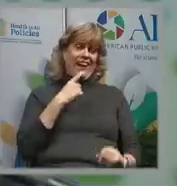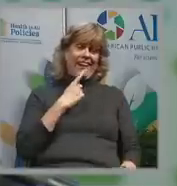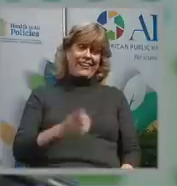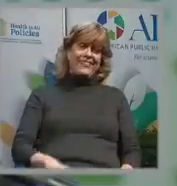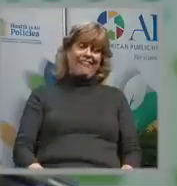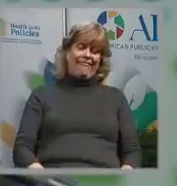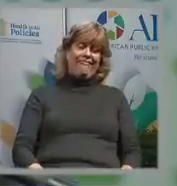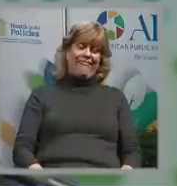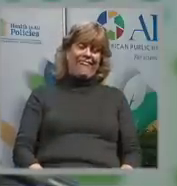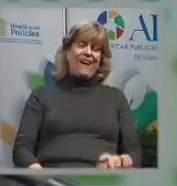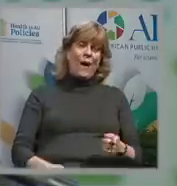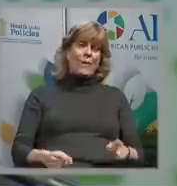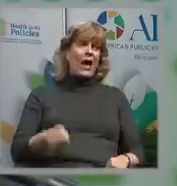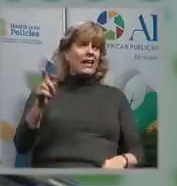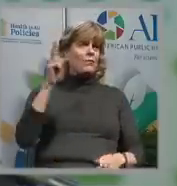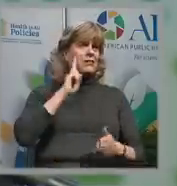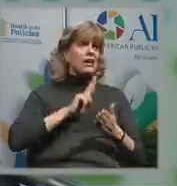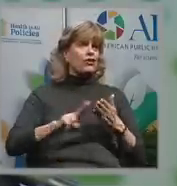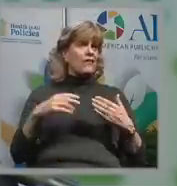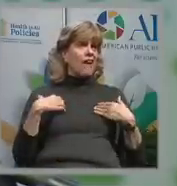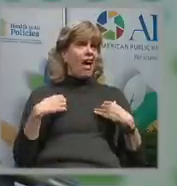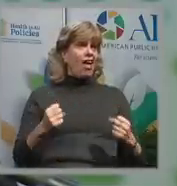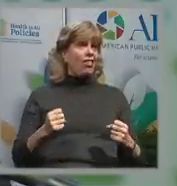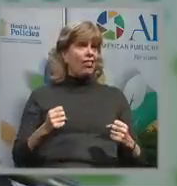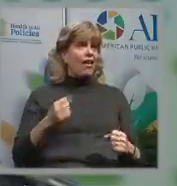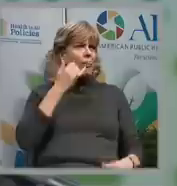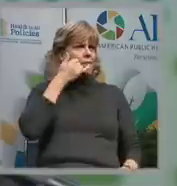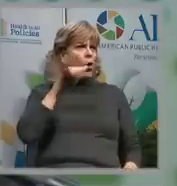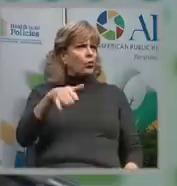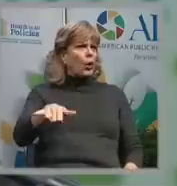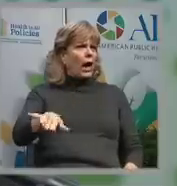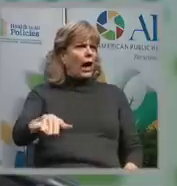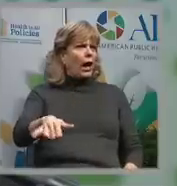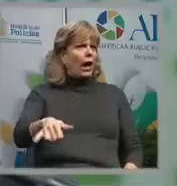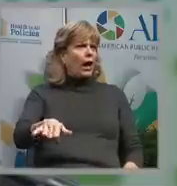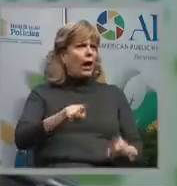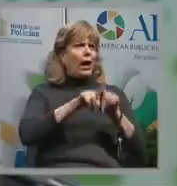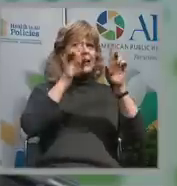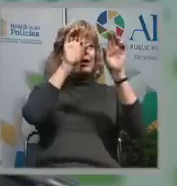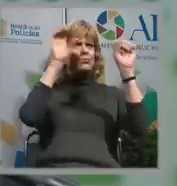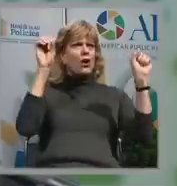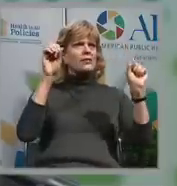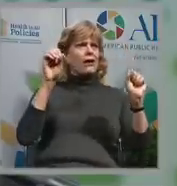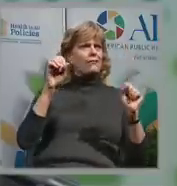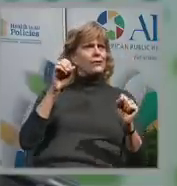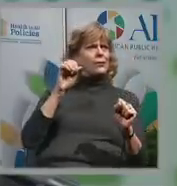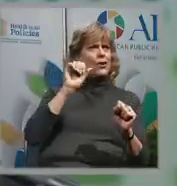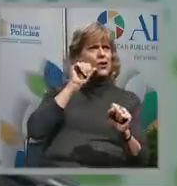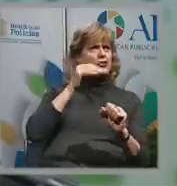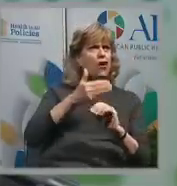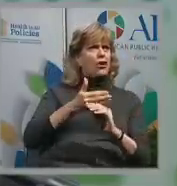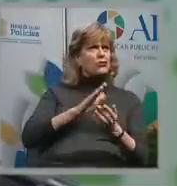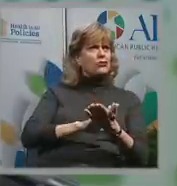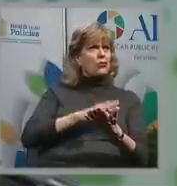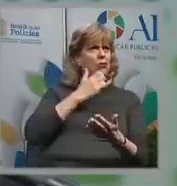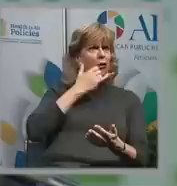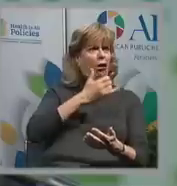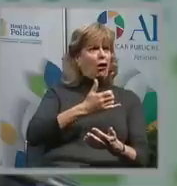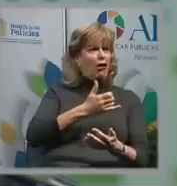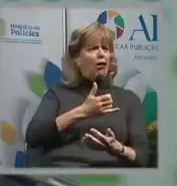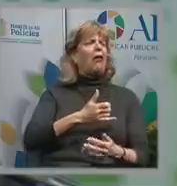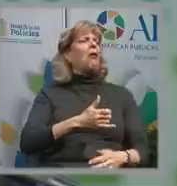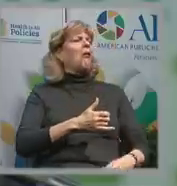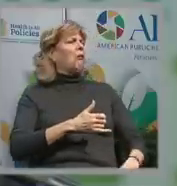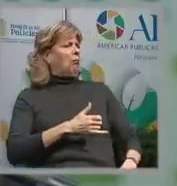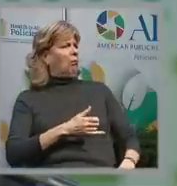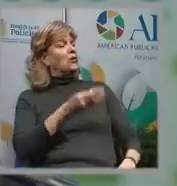you, when you're the Secretary of Health and your phone rings, and as a president of your daughter's school calling to kind of give you